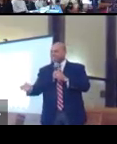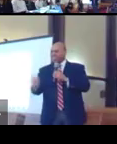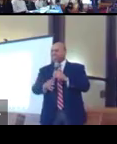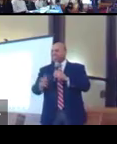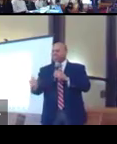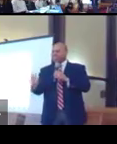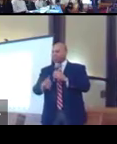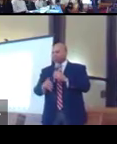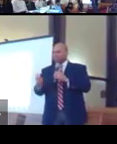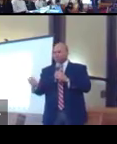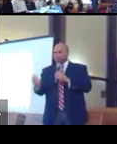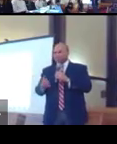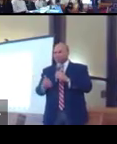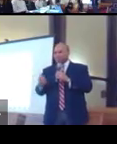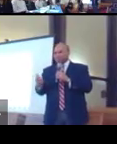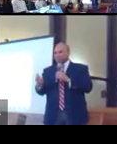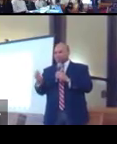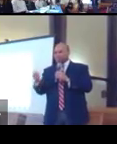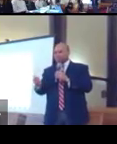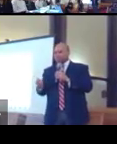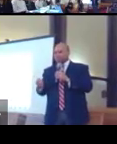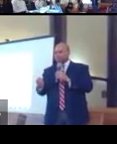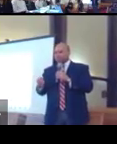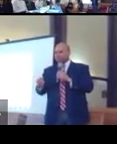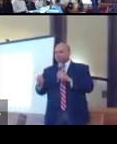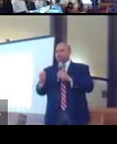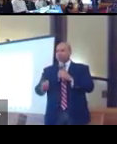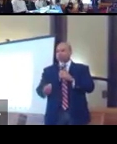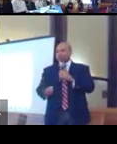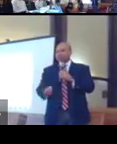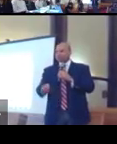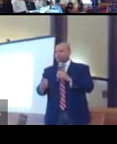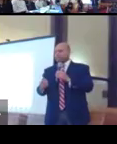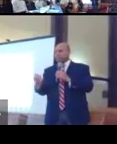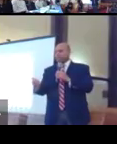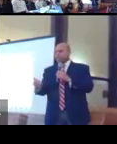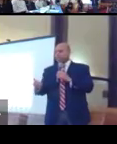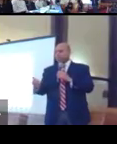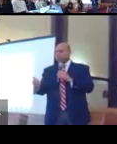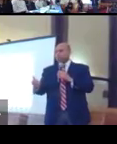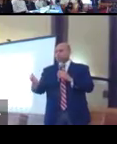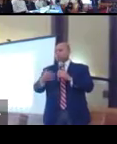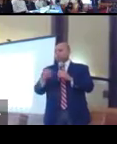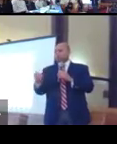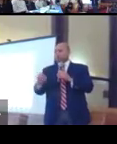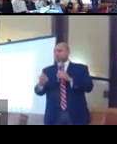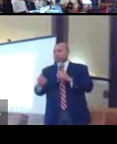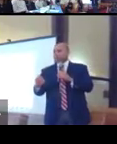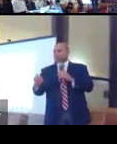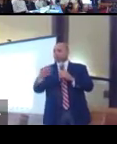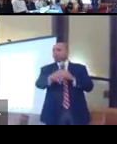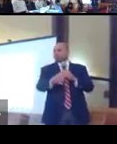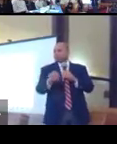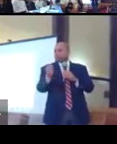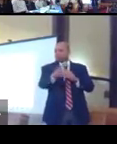about education. So there's more to talk about as to what kind of structure the St. Louis, but also apartments,